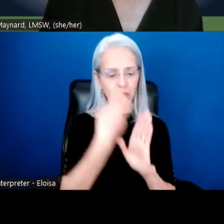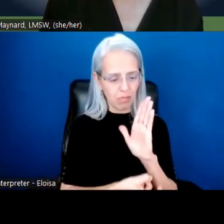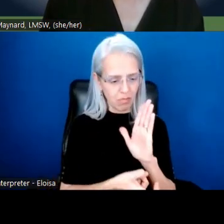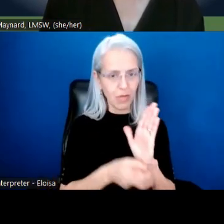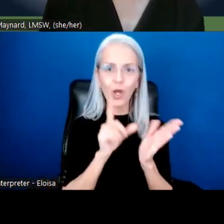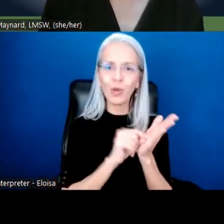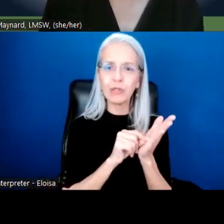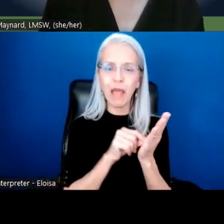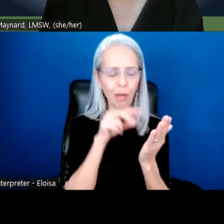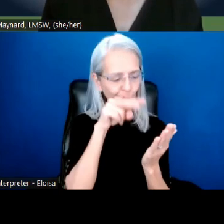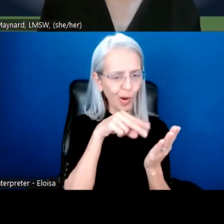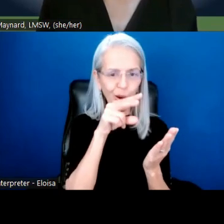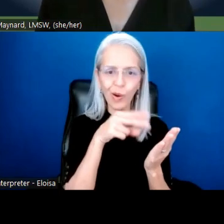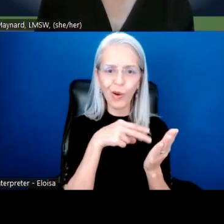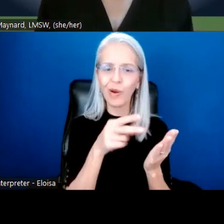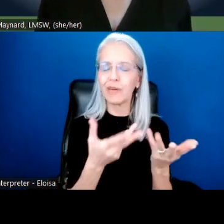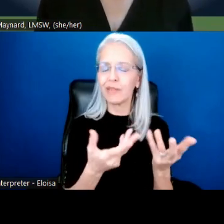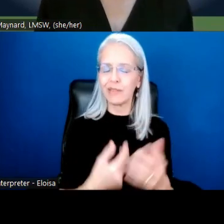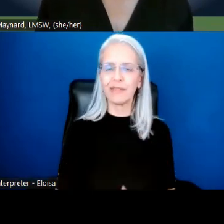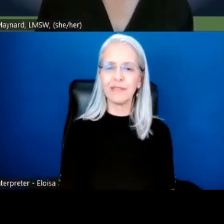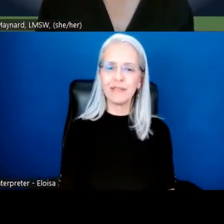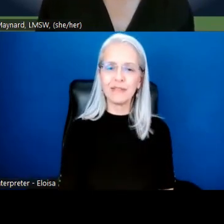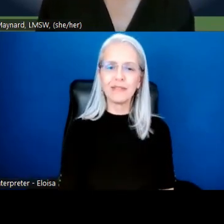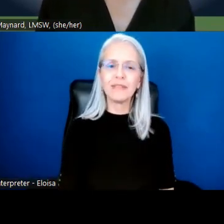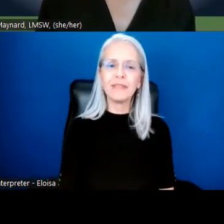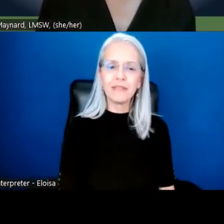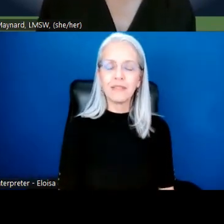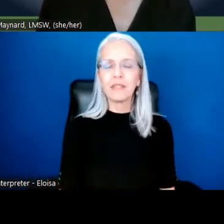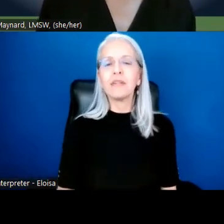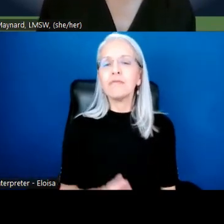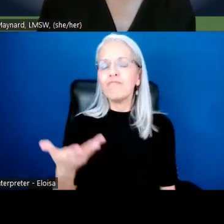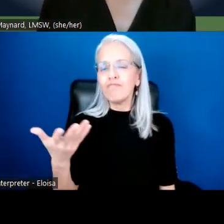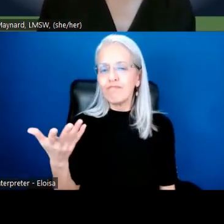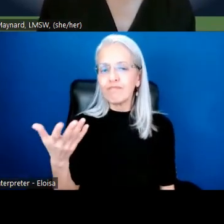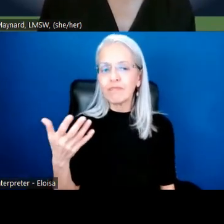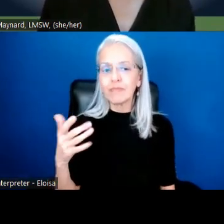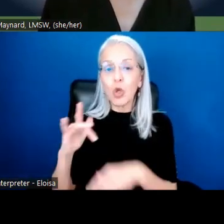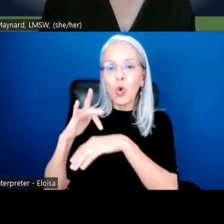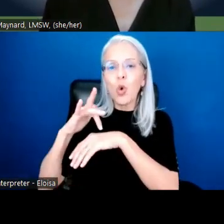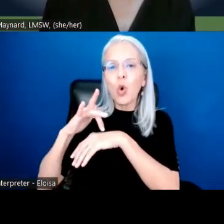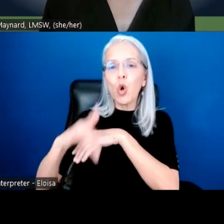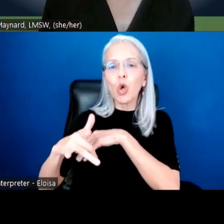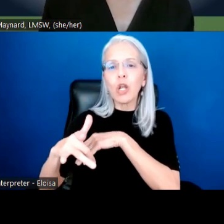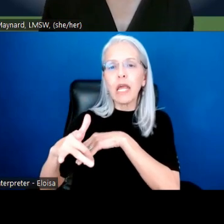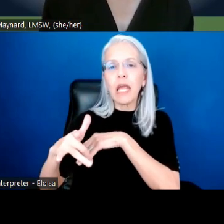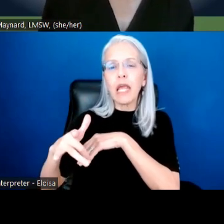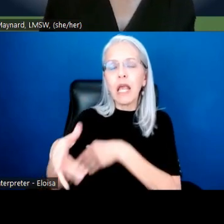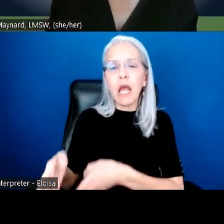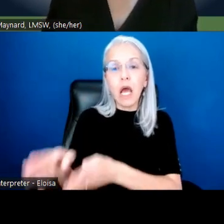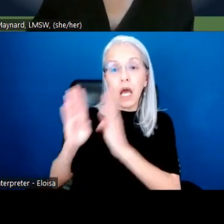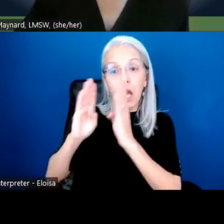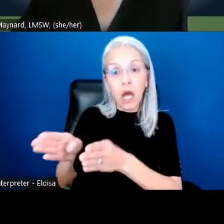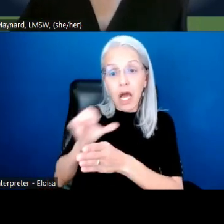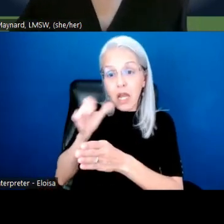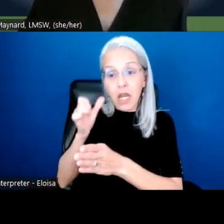newspaper, whatever's going on. So, when early attunement isn't present, it can